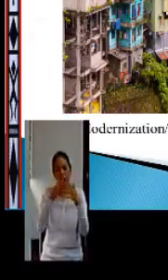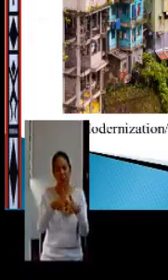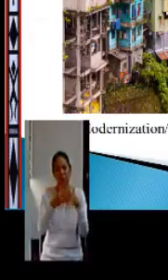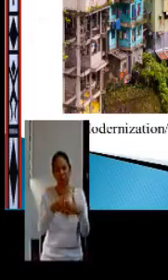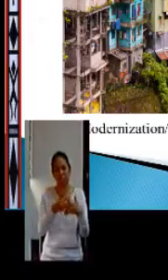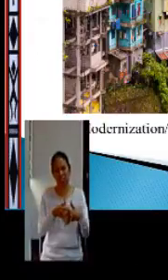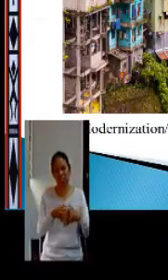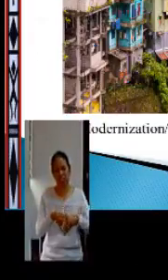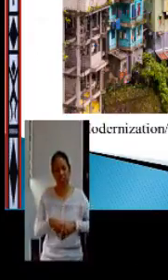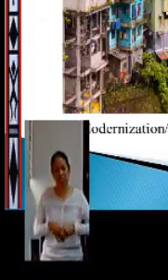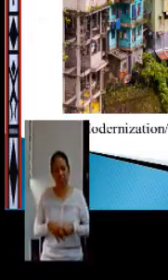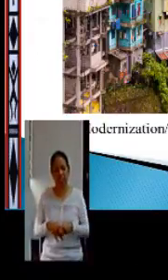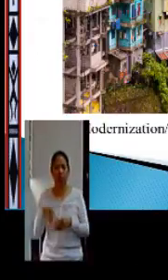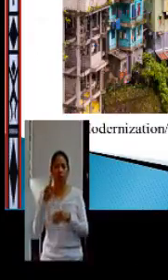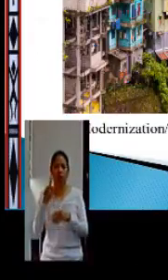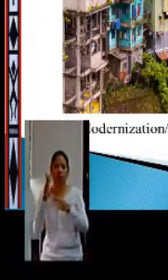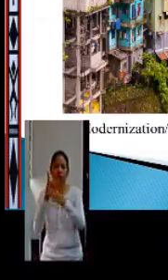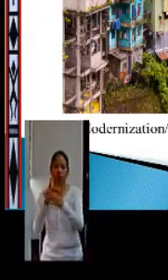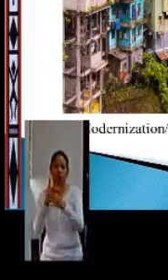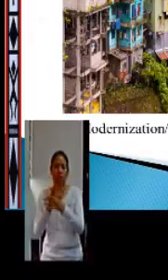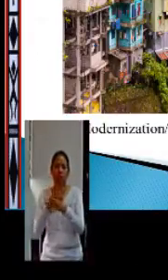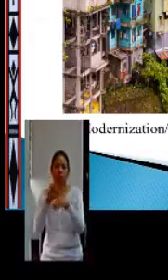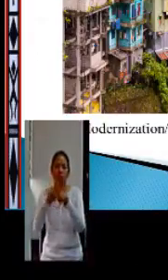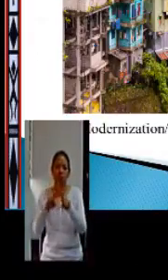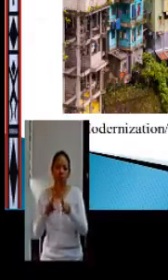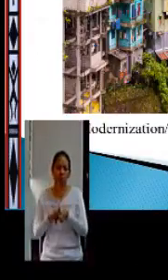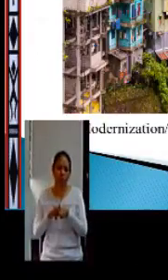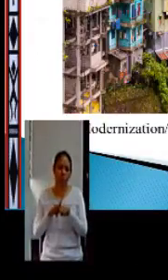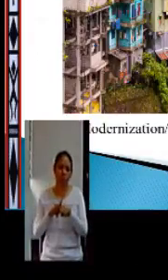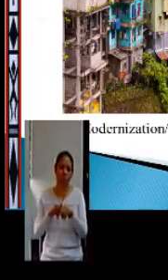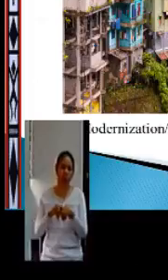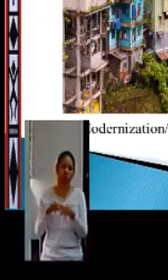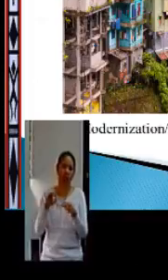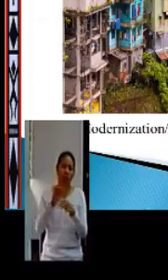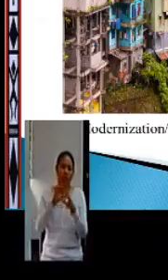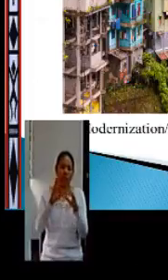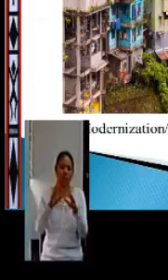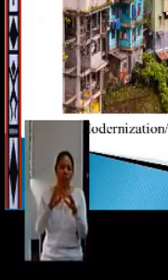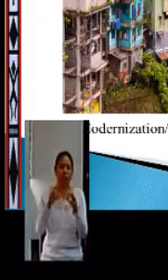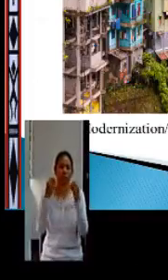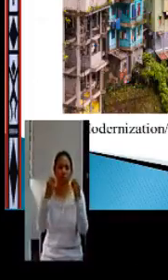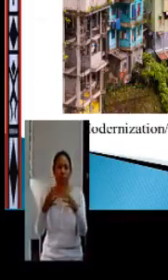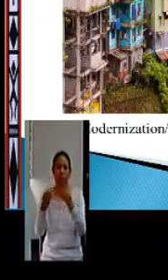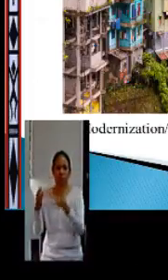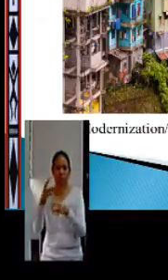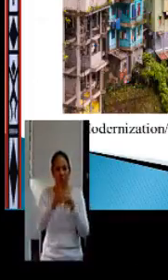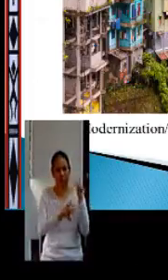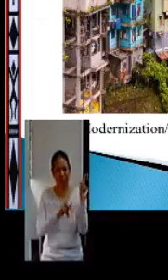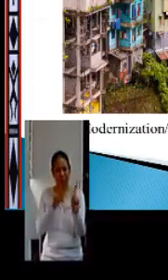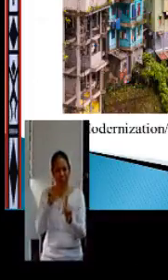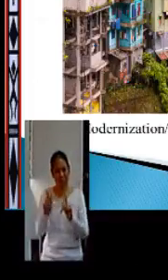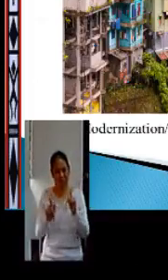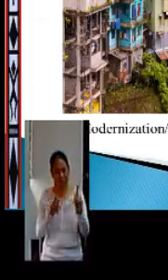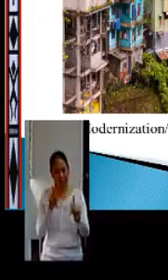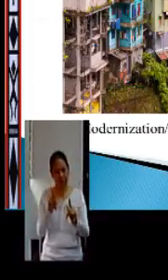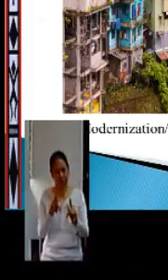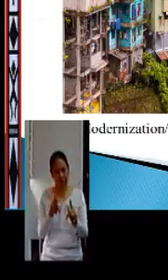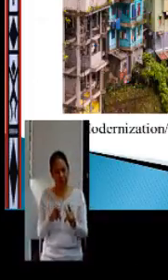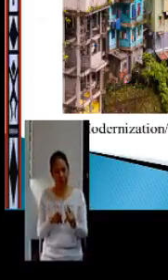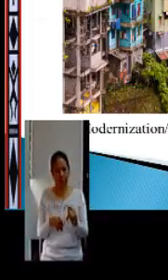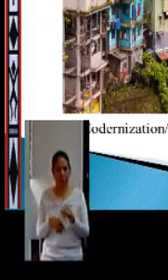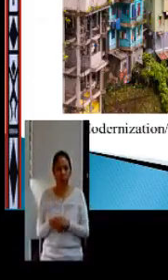this ecosystem is yung tinatawag nating population growth. Dumadami na rin ang tao